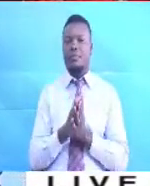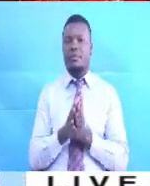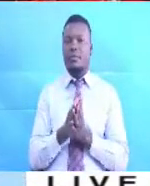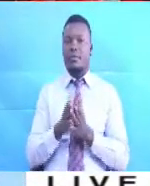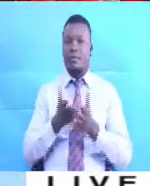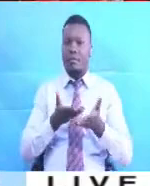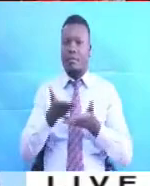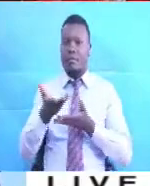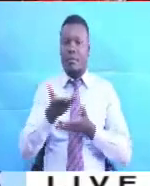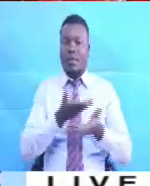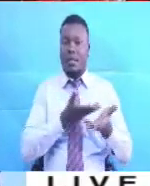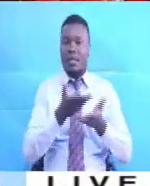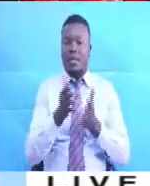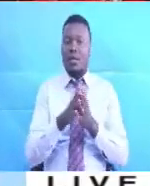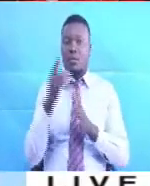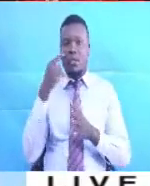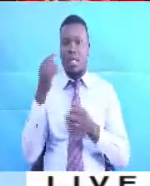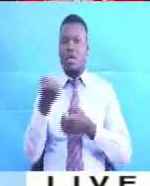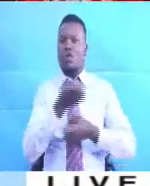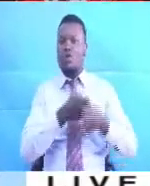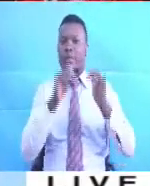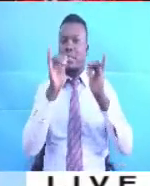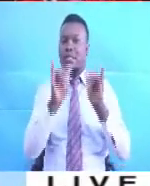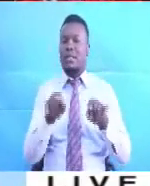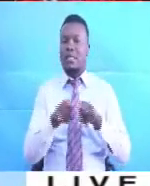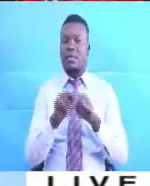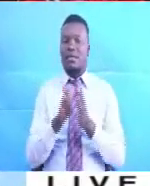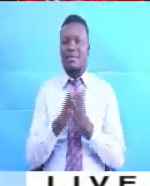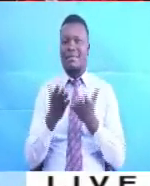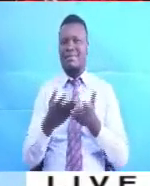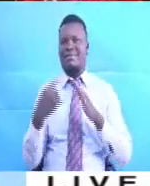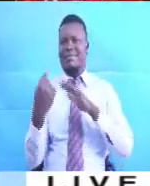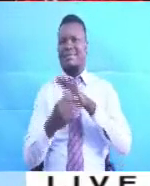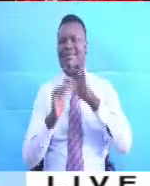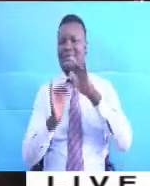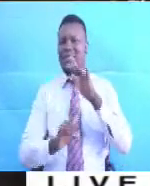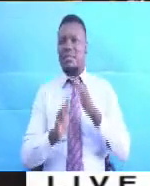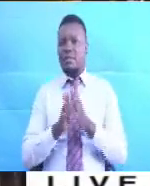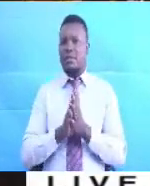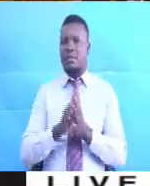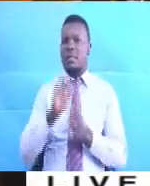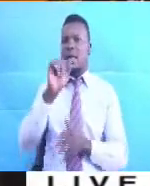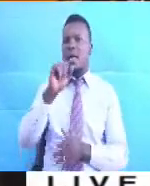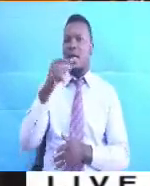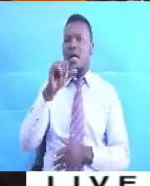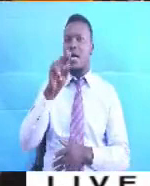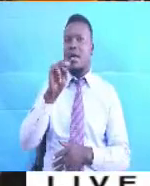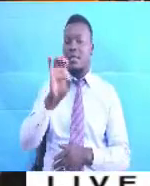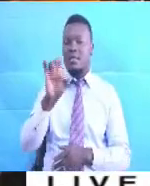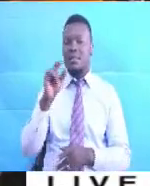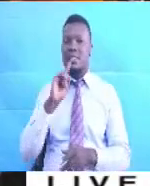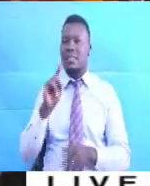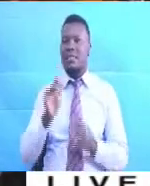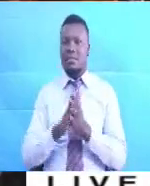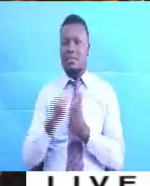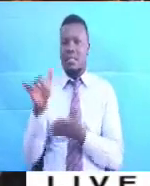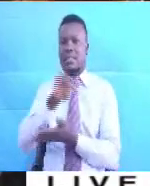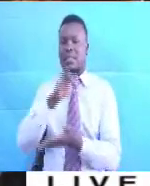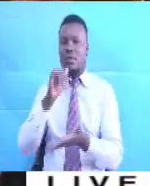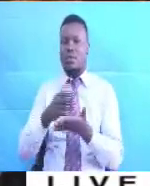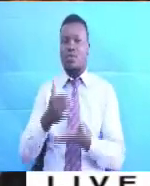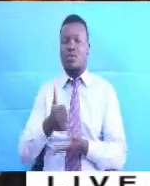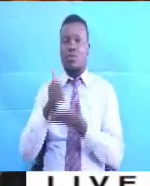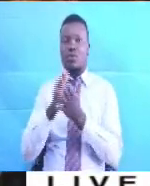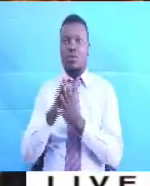current economic stability and inflation, Agnes Akeo, a business analyst at Central Bank, revealed that they